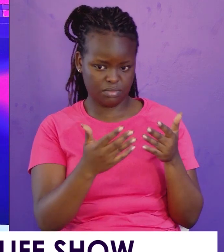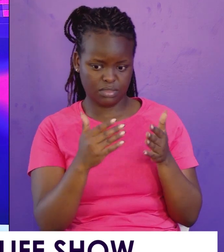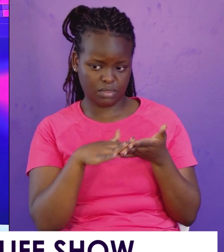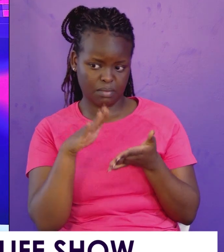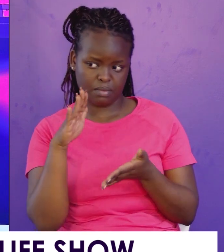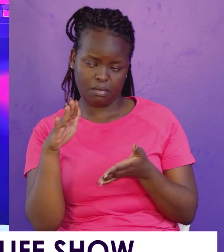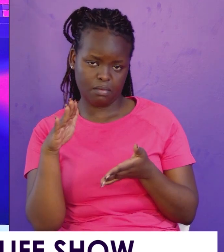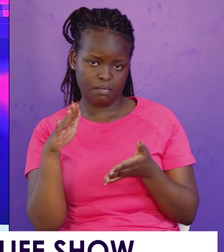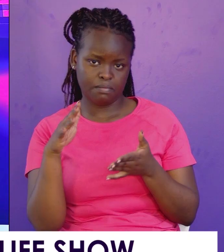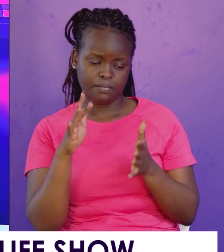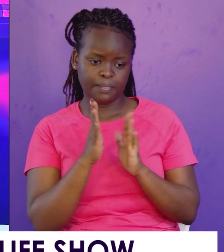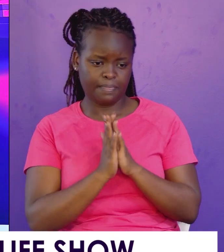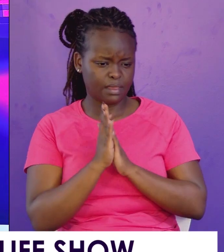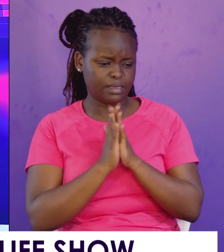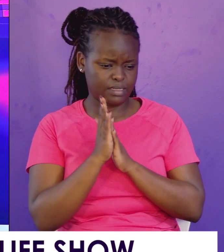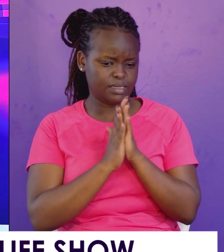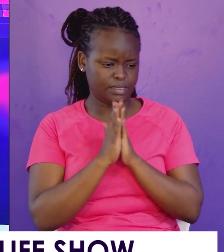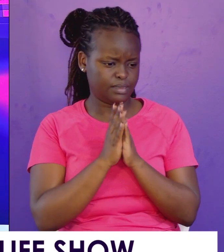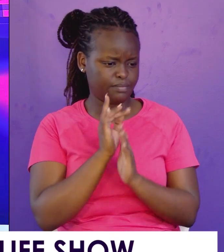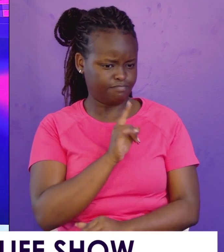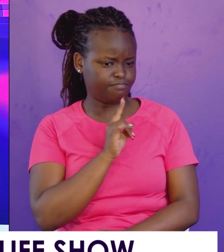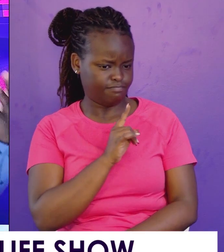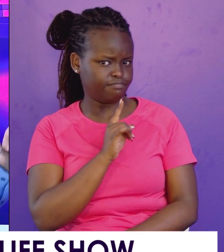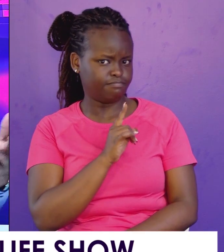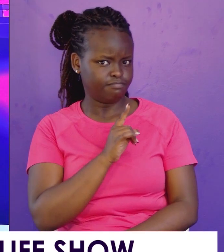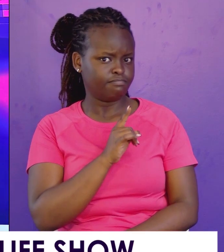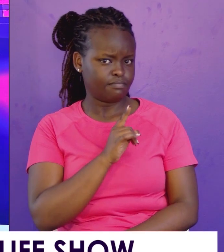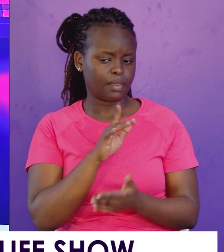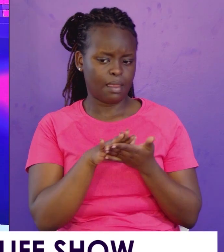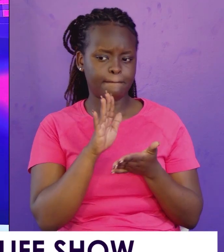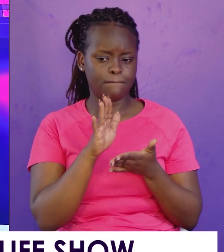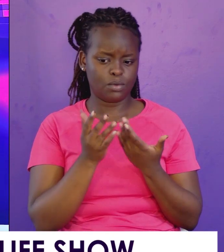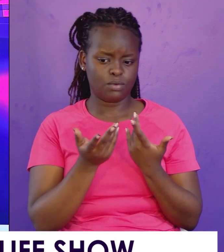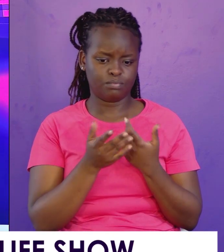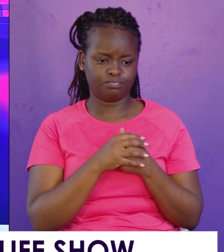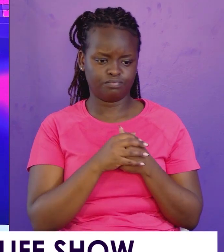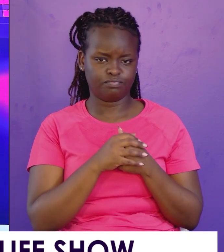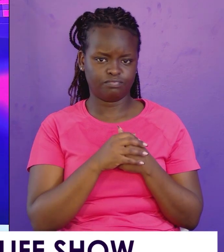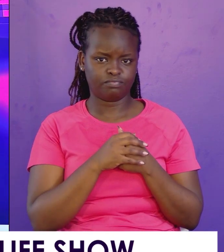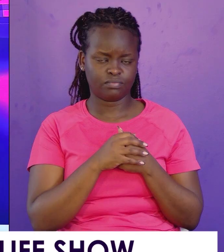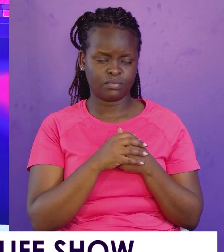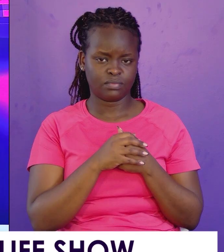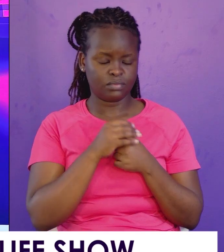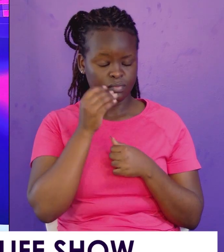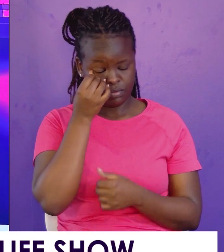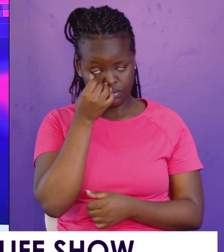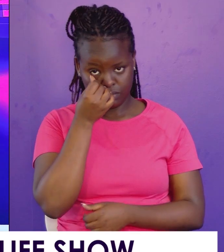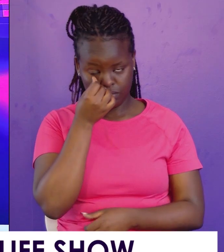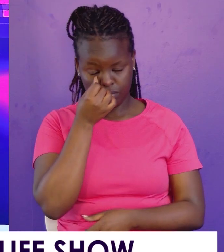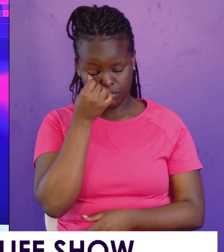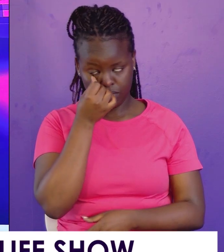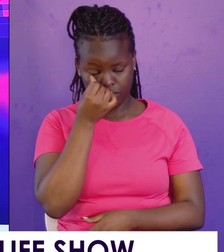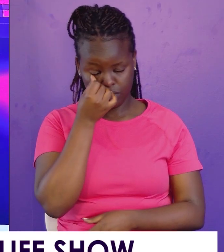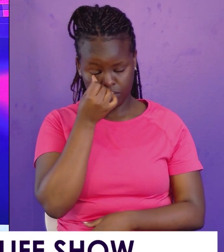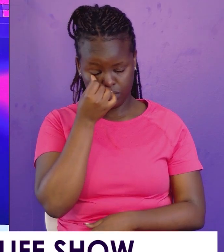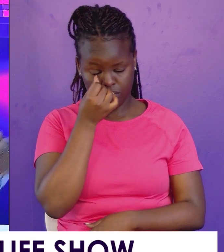more exciting, it was a bit more maybe something that is of the moment, Yeah. that kind of